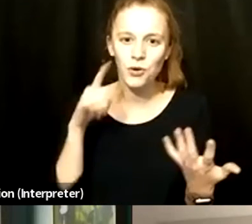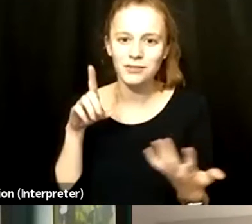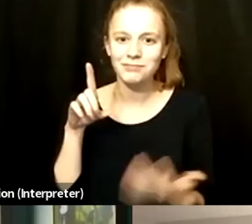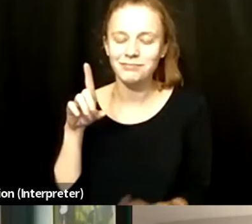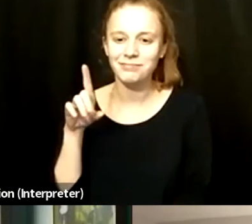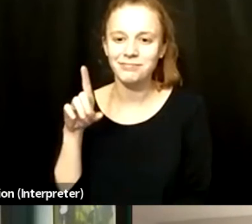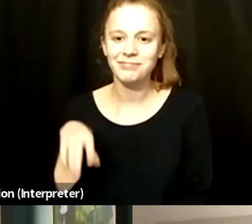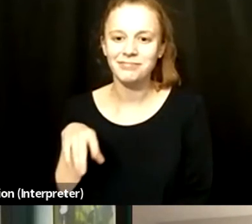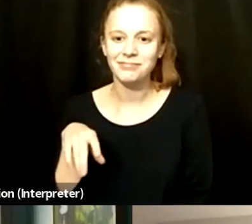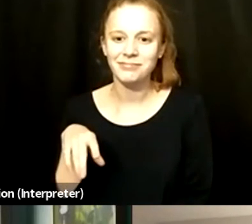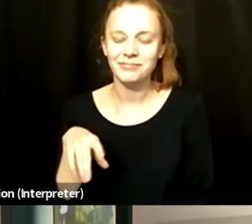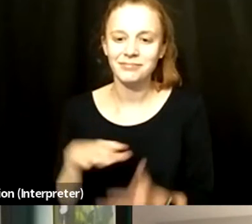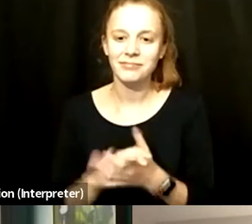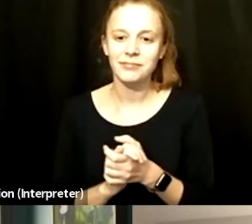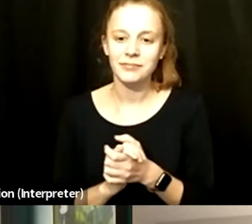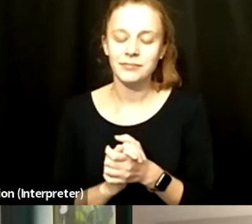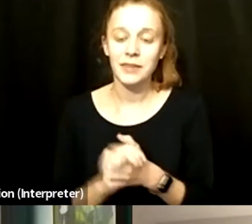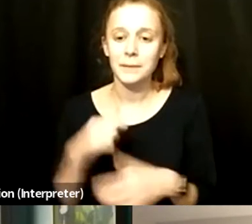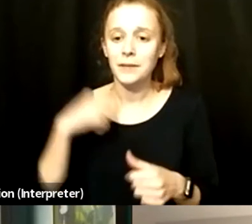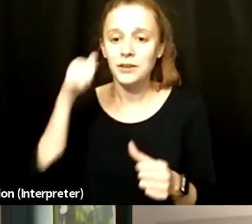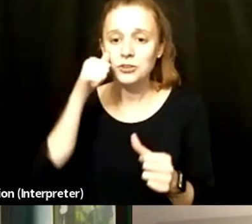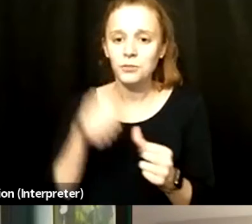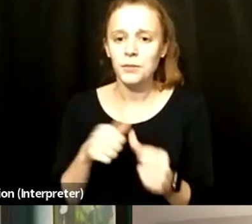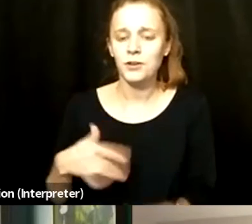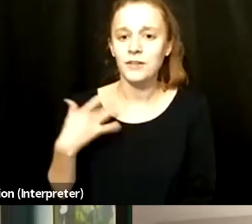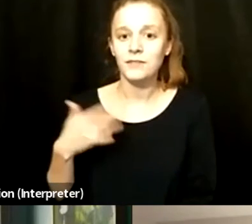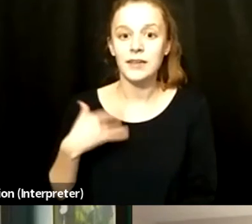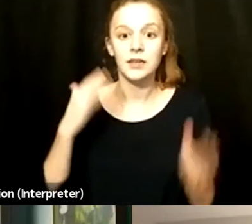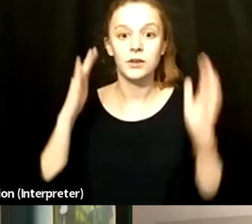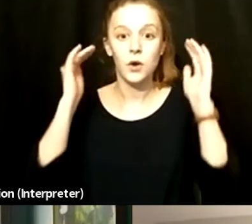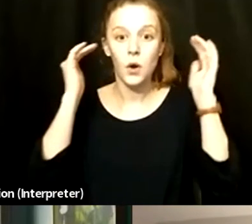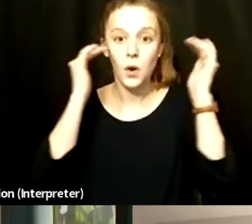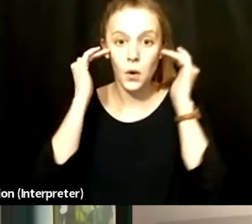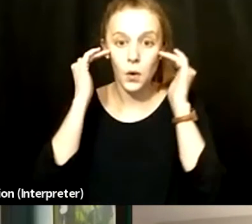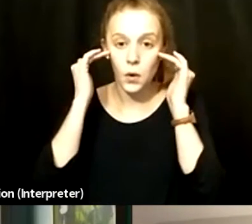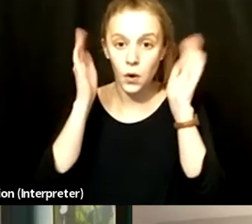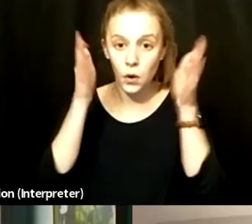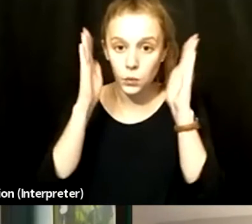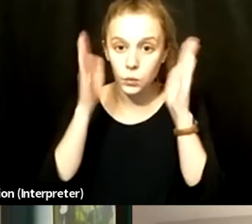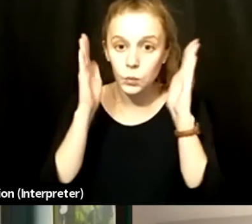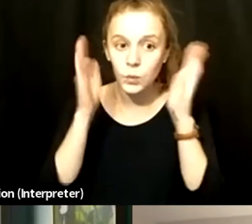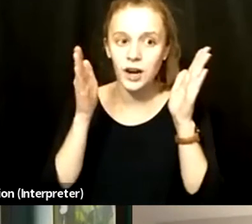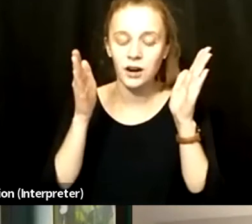But I just remember just feeling very aware of the fact that I didn't feel like I fit in.